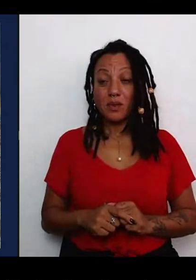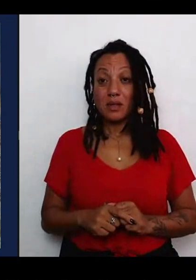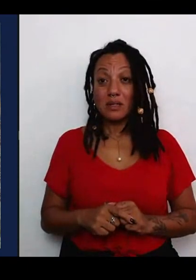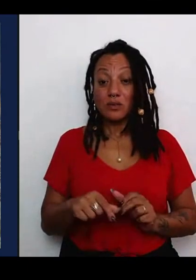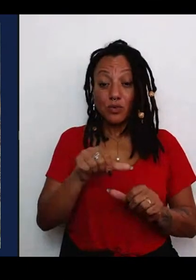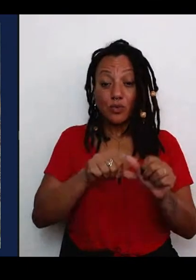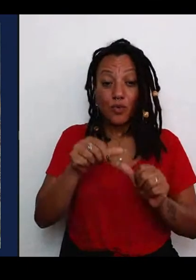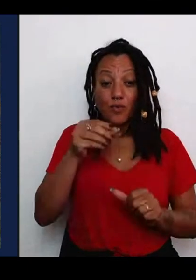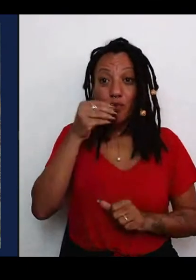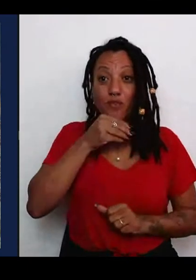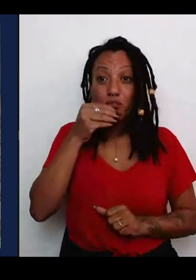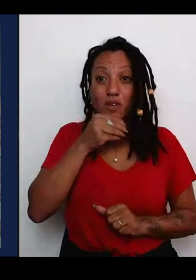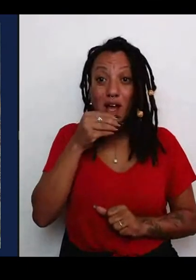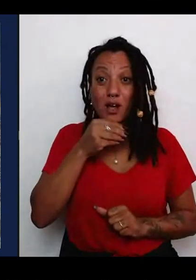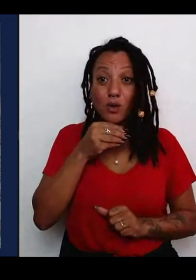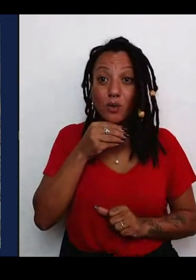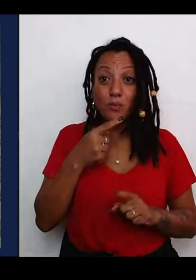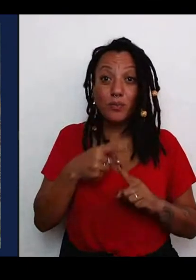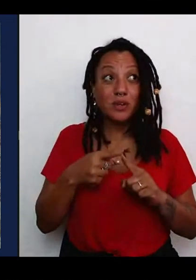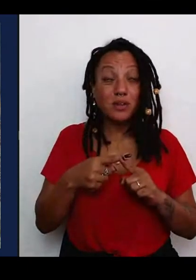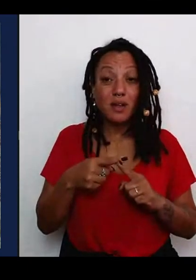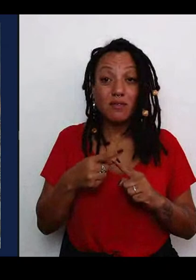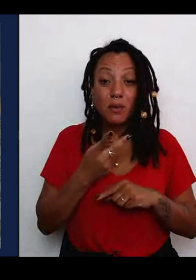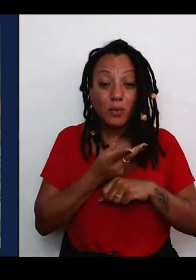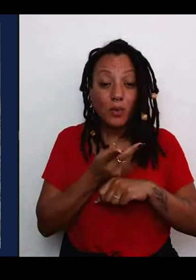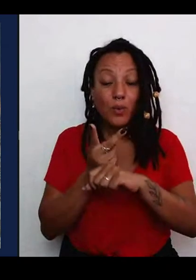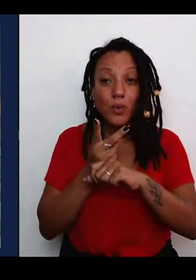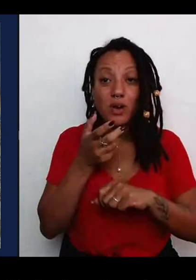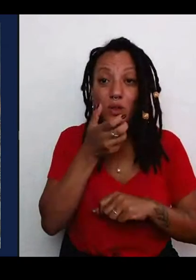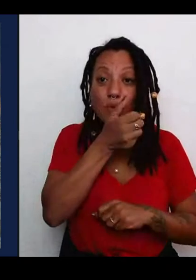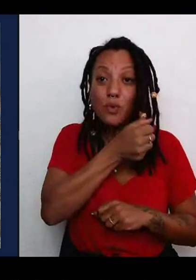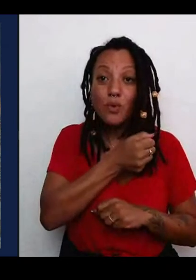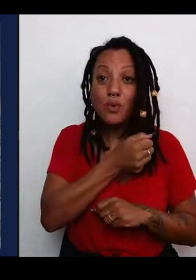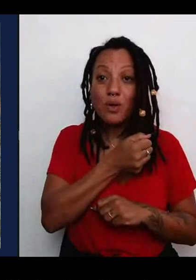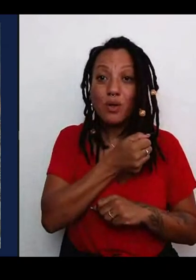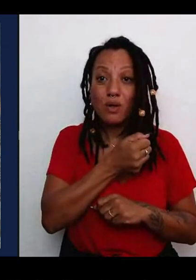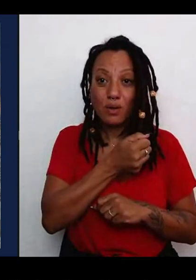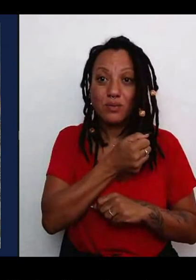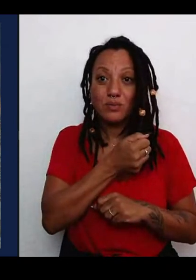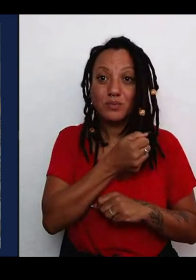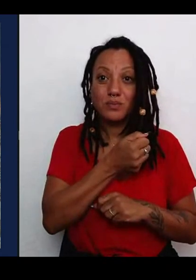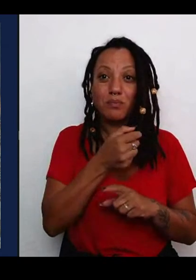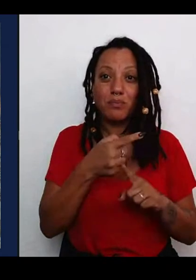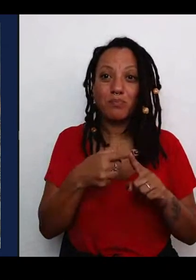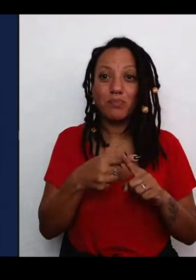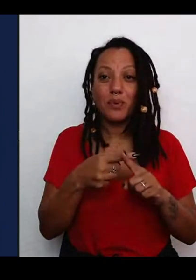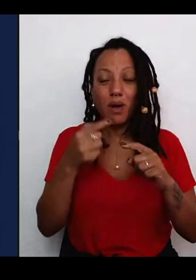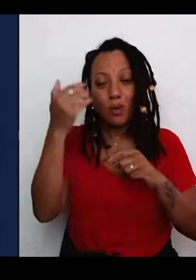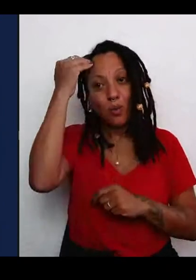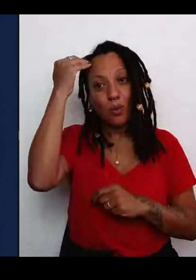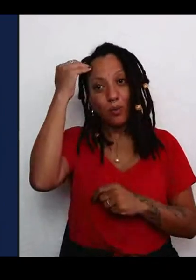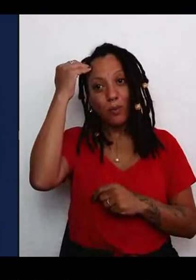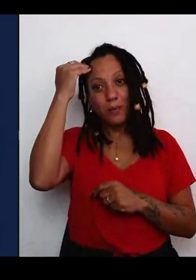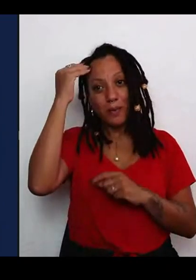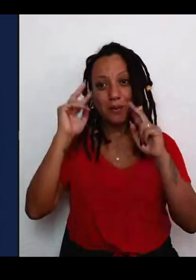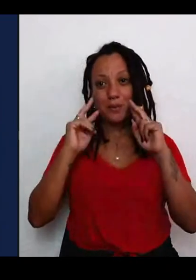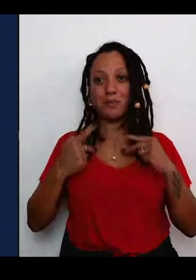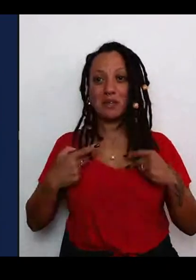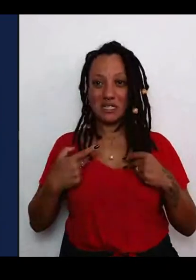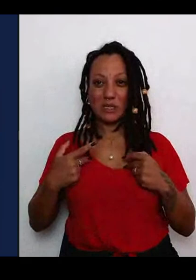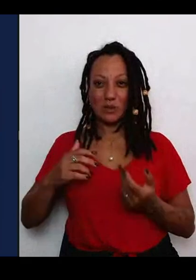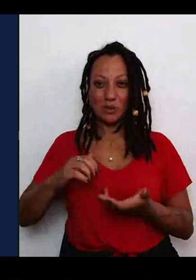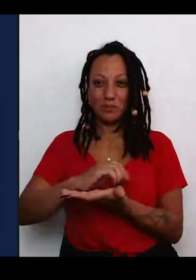debris and this new film of honest starts um during one night and in this first